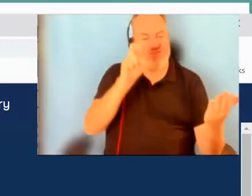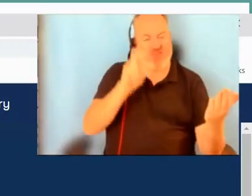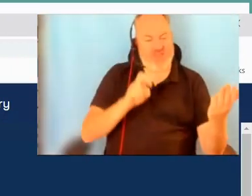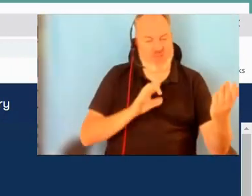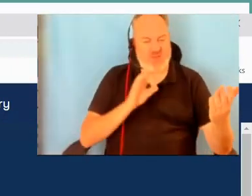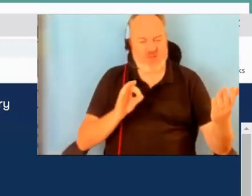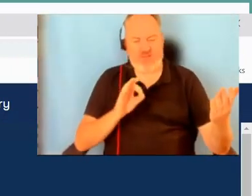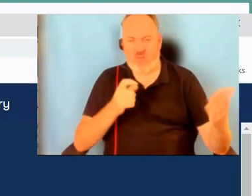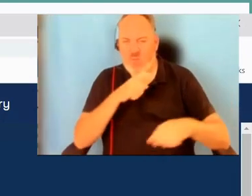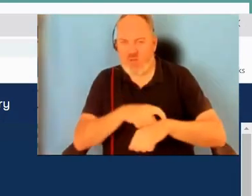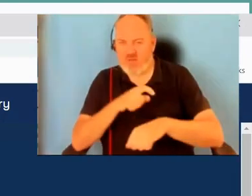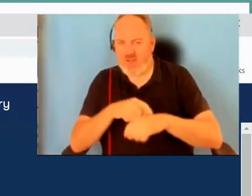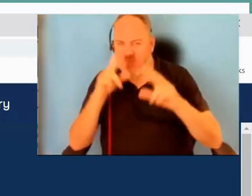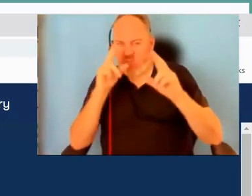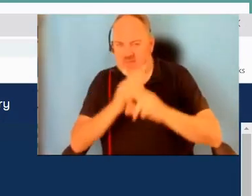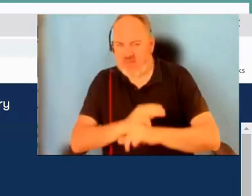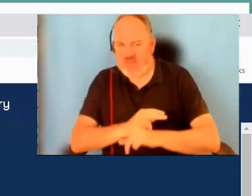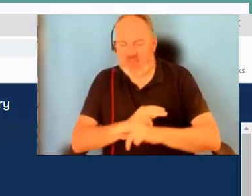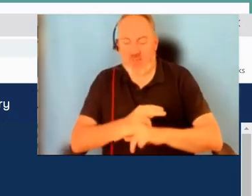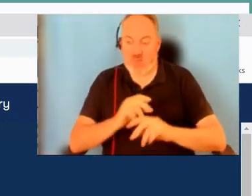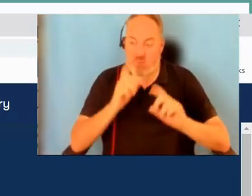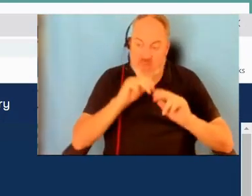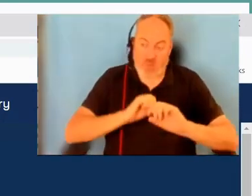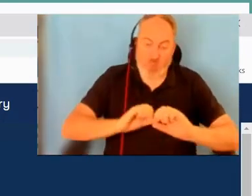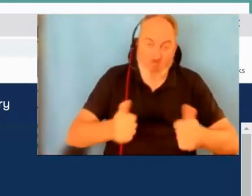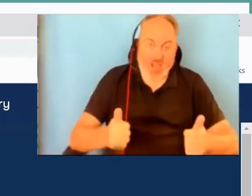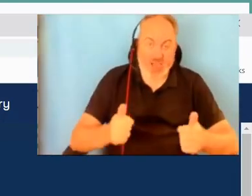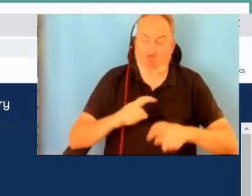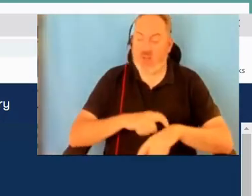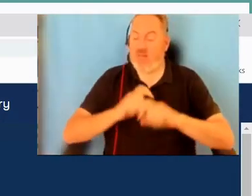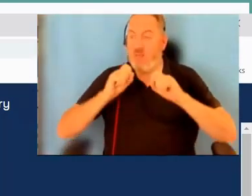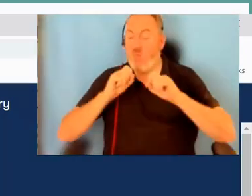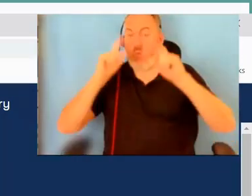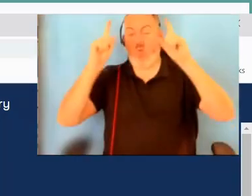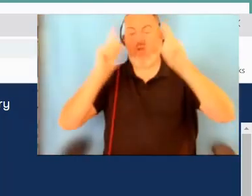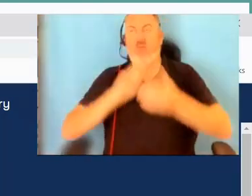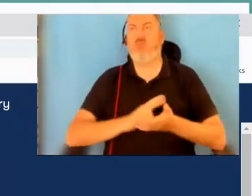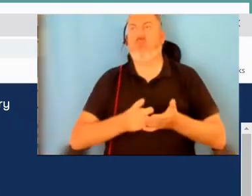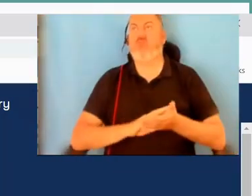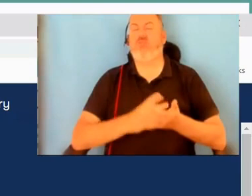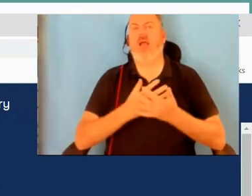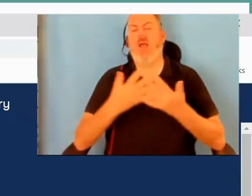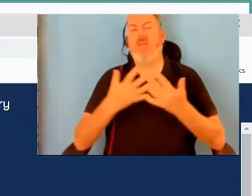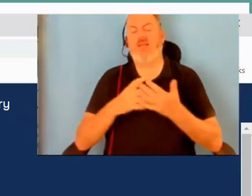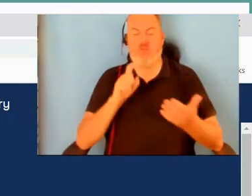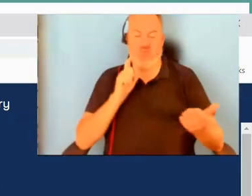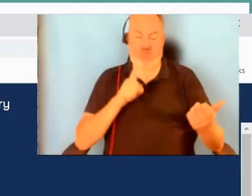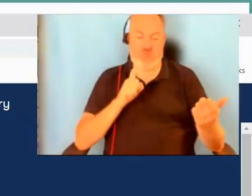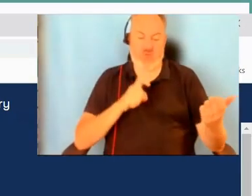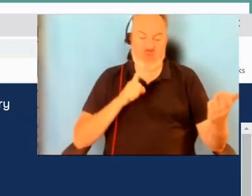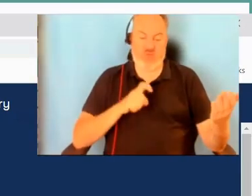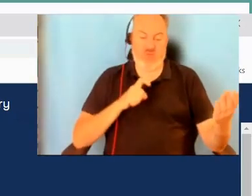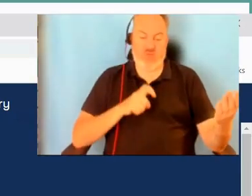you different questions such as how well you slept, what time you were waking up at, how many times that you got up during the